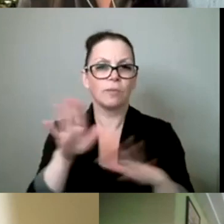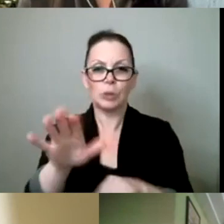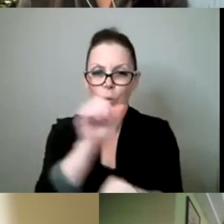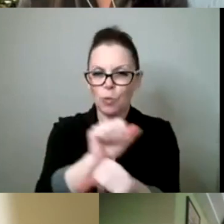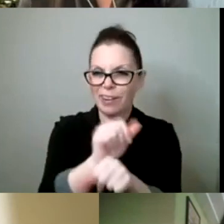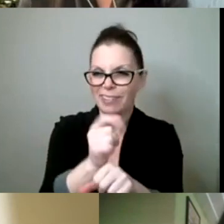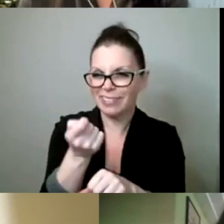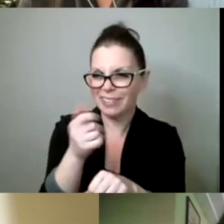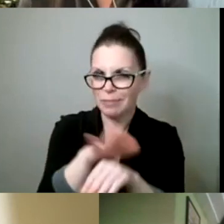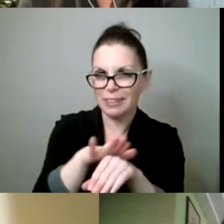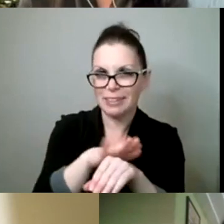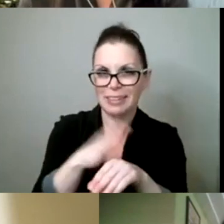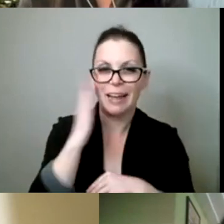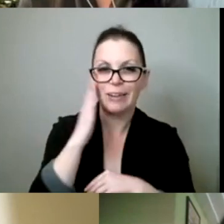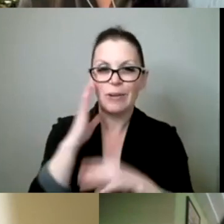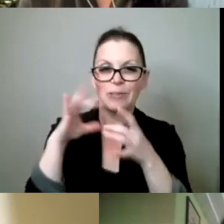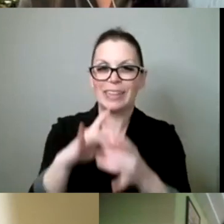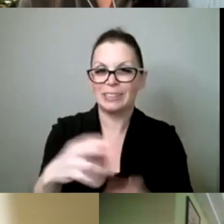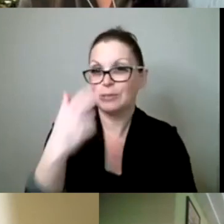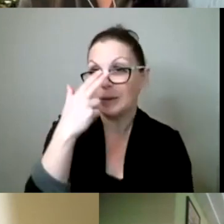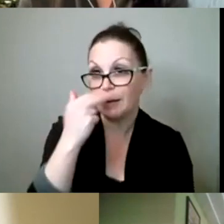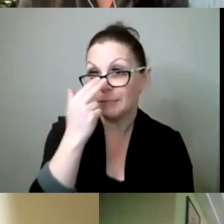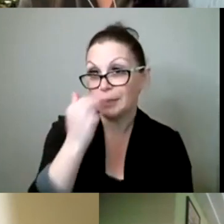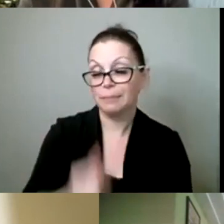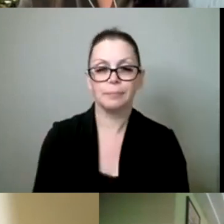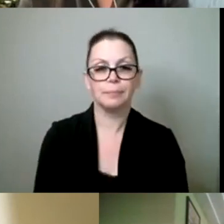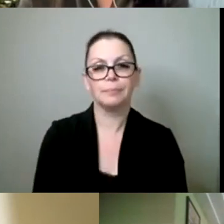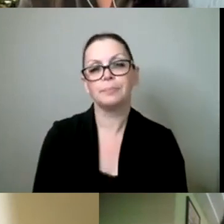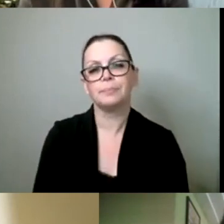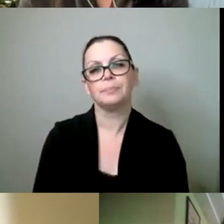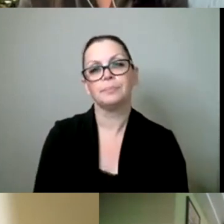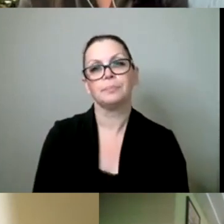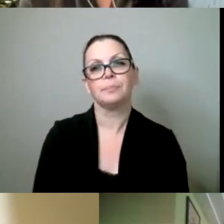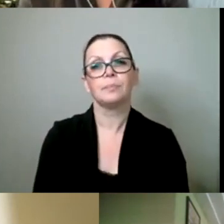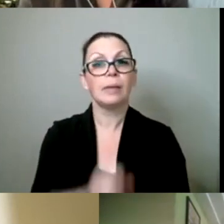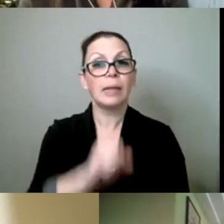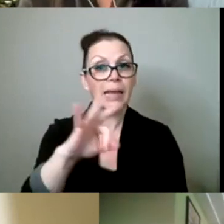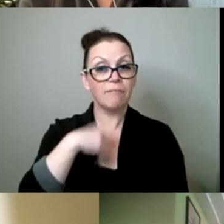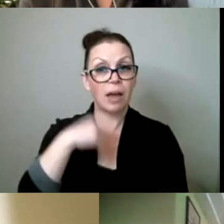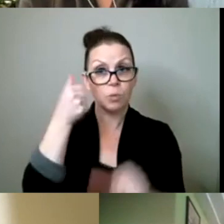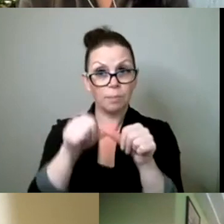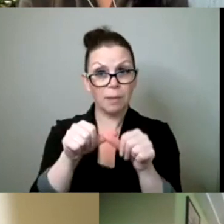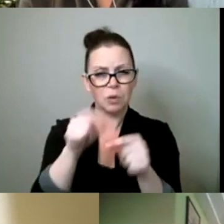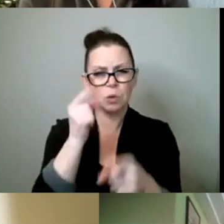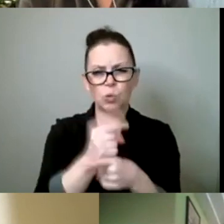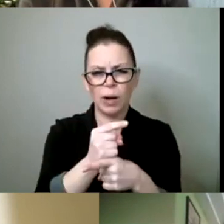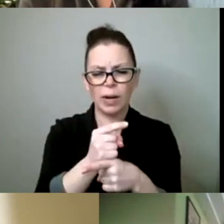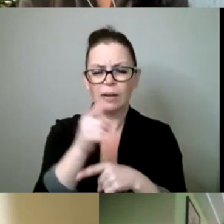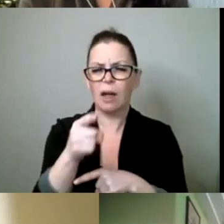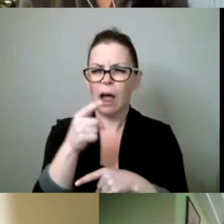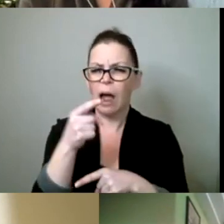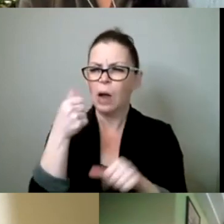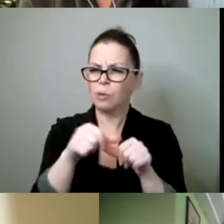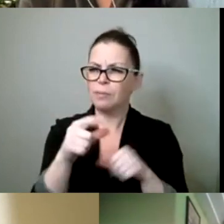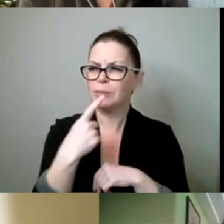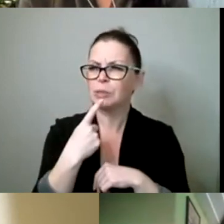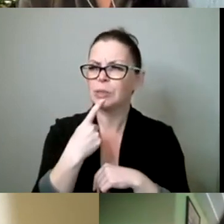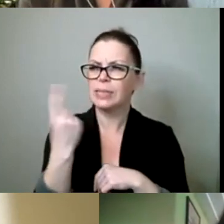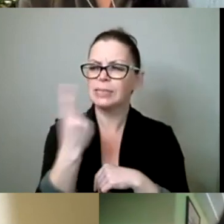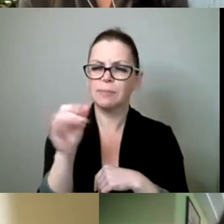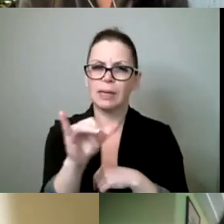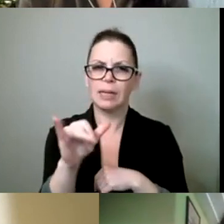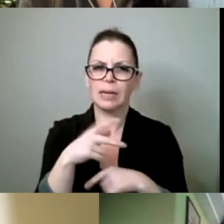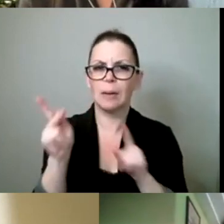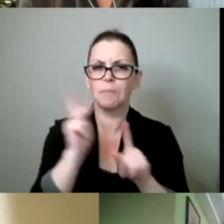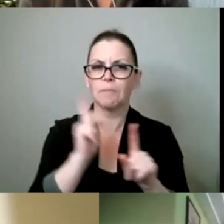bit in comedy, and if I remember correctly, I remember you saying something like people coming